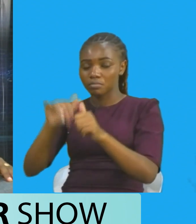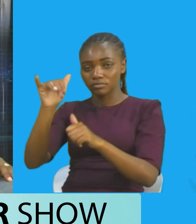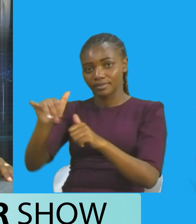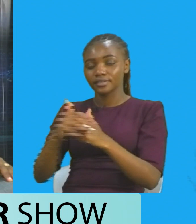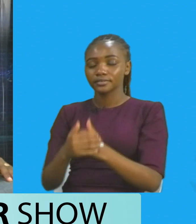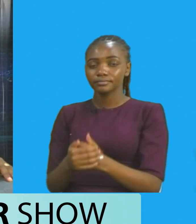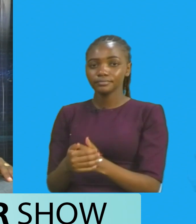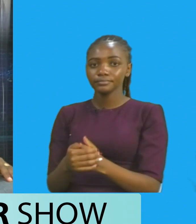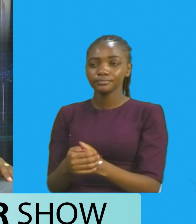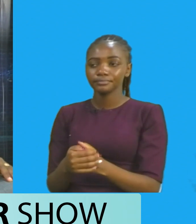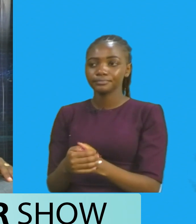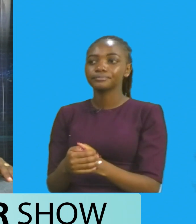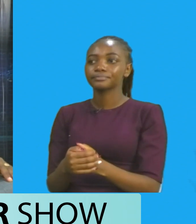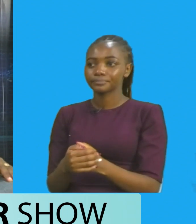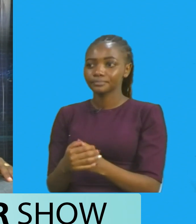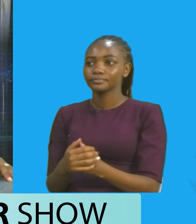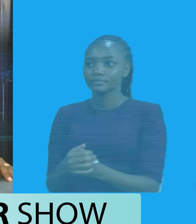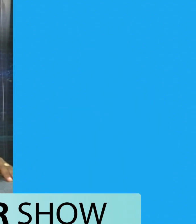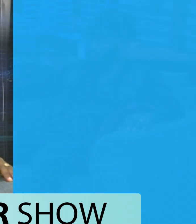want.